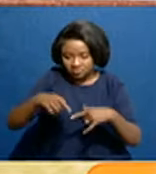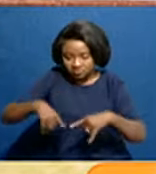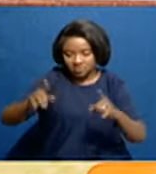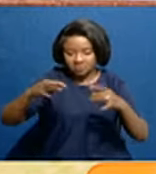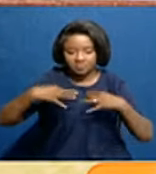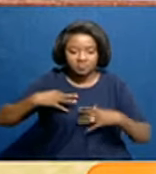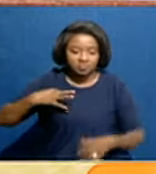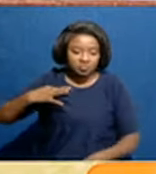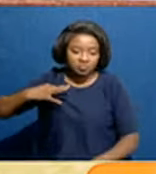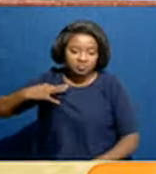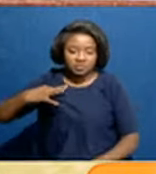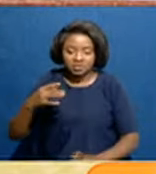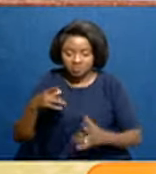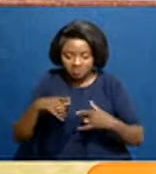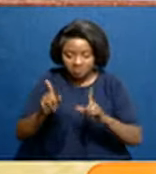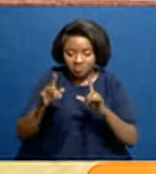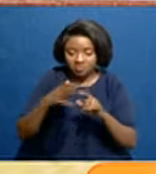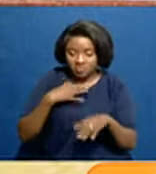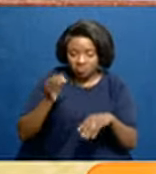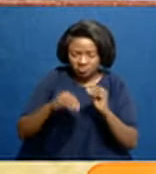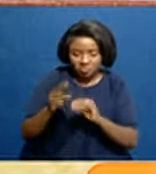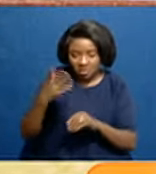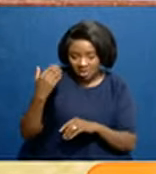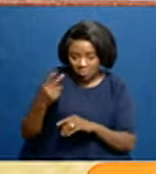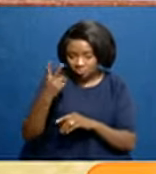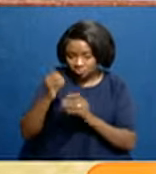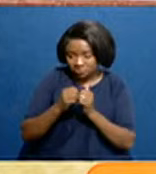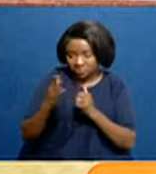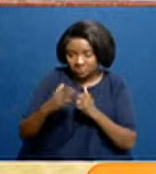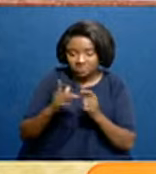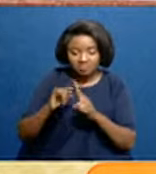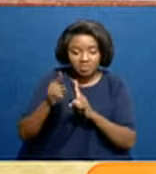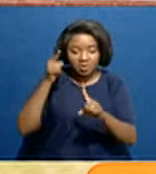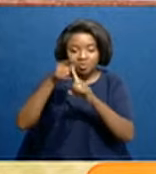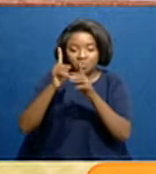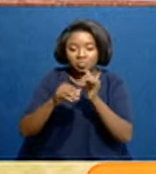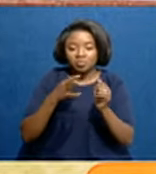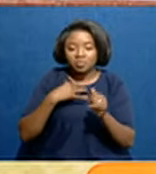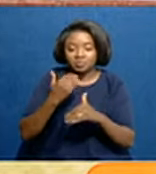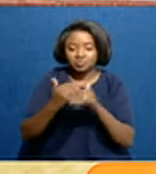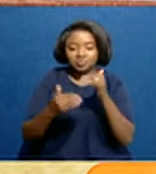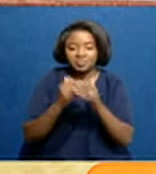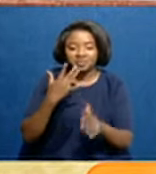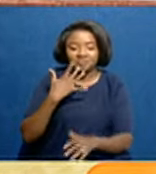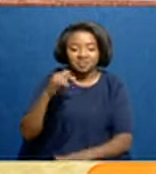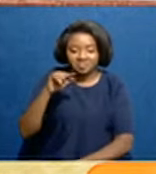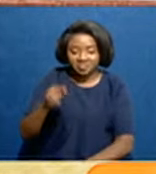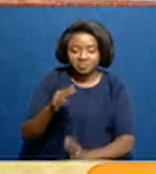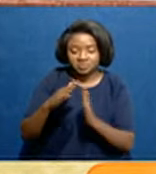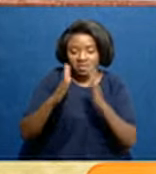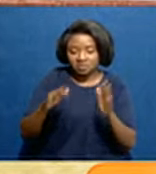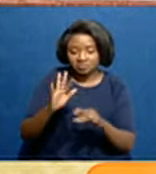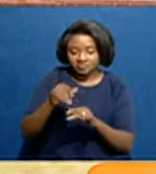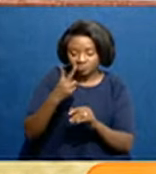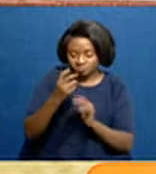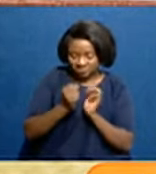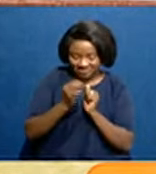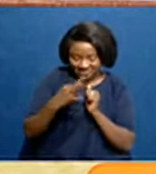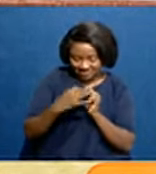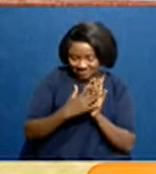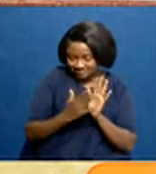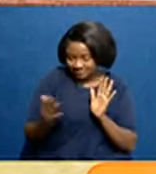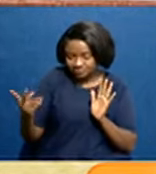in 2019. Jeff, our target was to do 500,000 homes from 2018